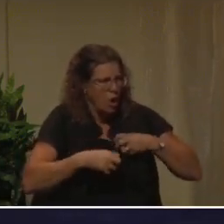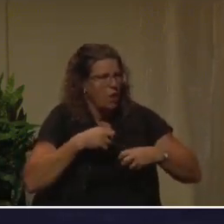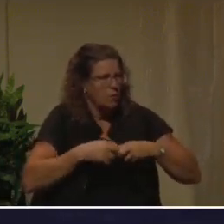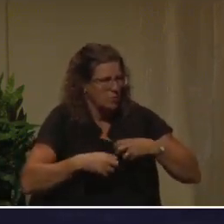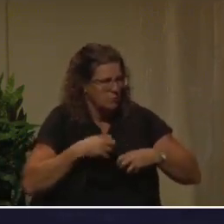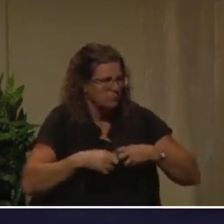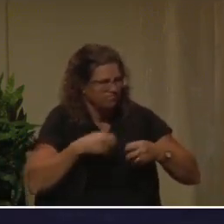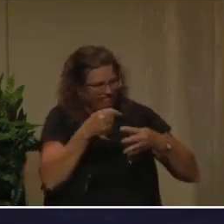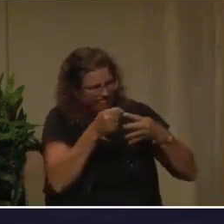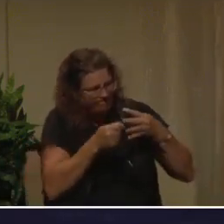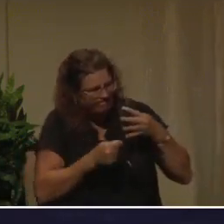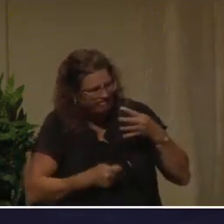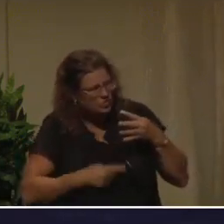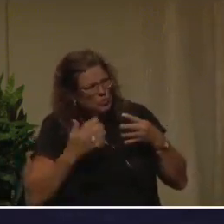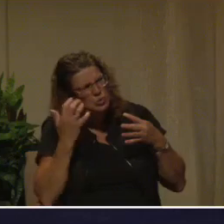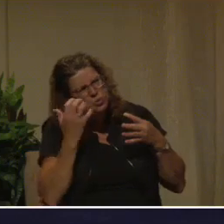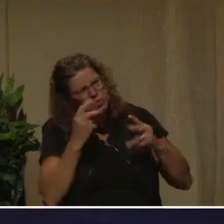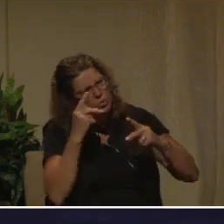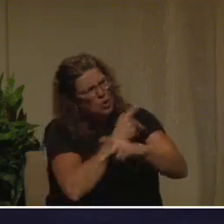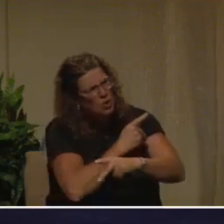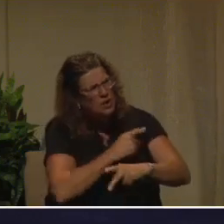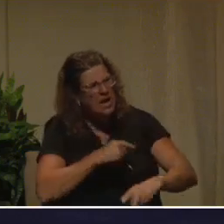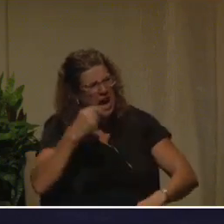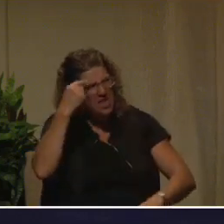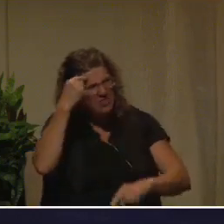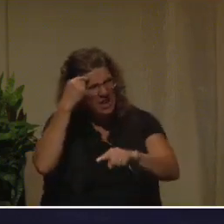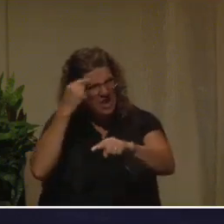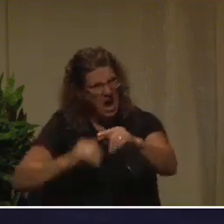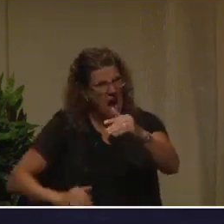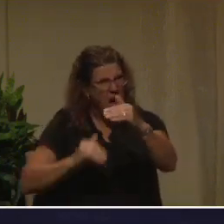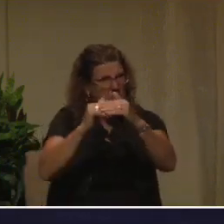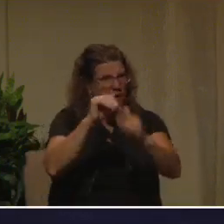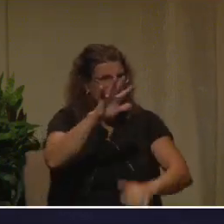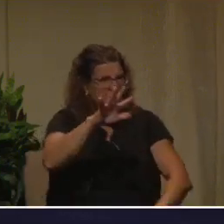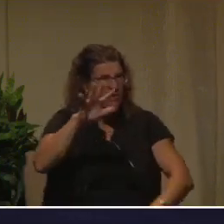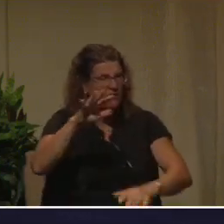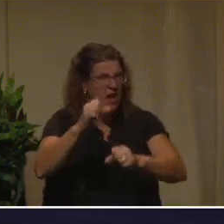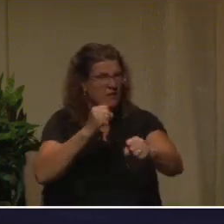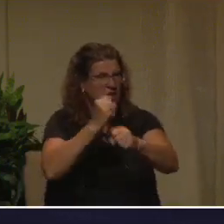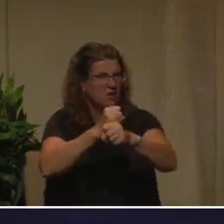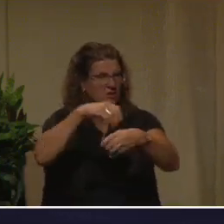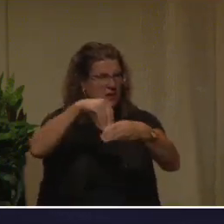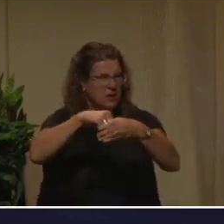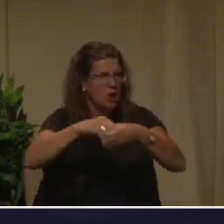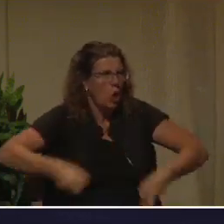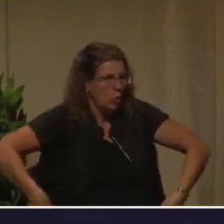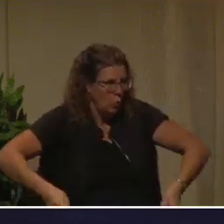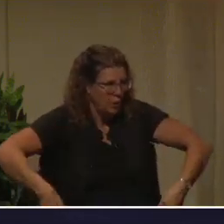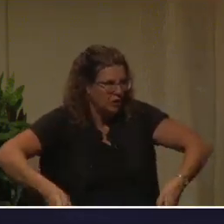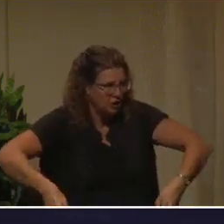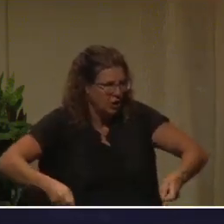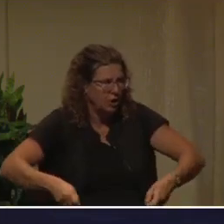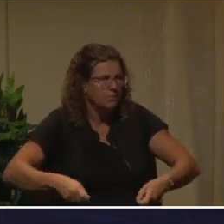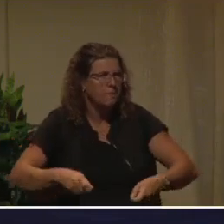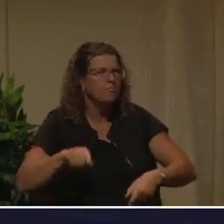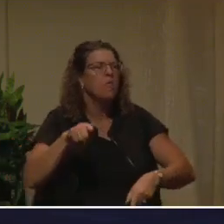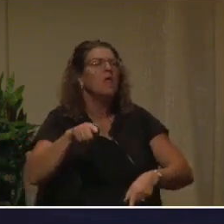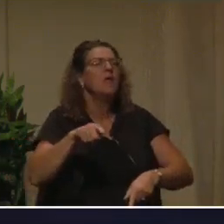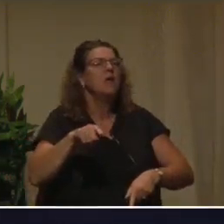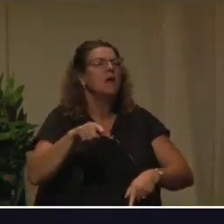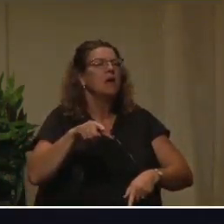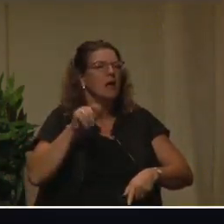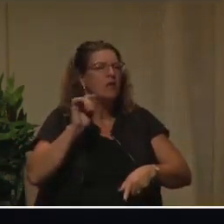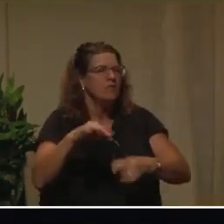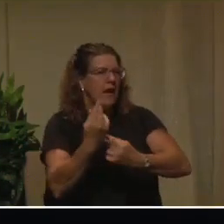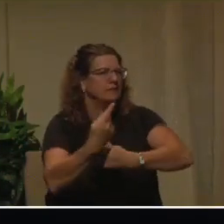And just a couple of years back, I think she's up to 55 years in a wheelchair, nearing age 80, but this is what she said at her 52-year anniversary,